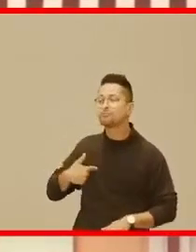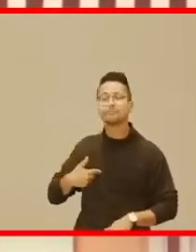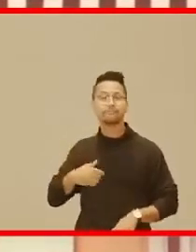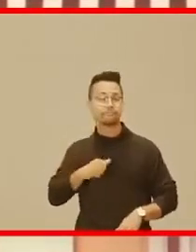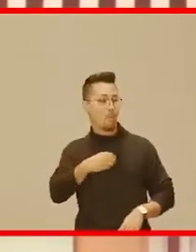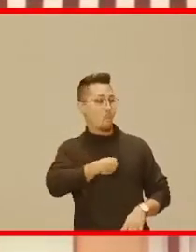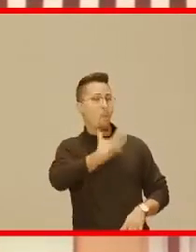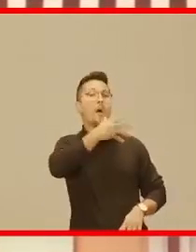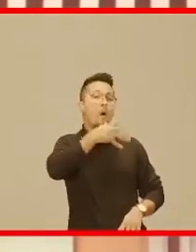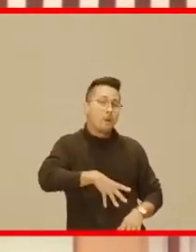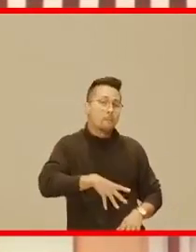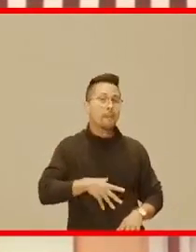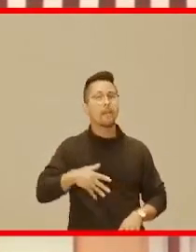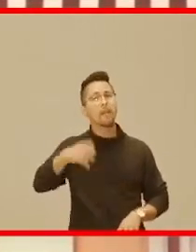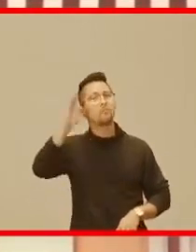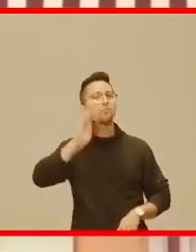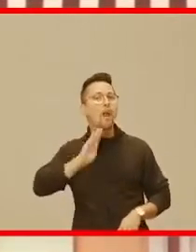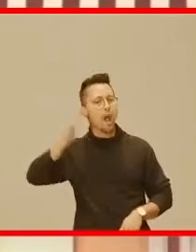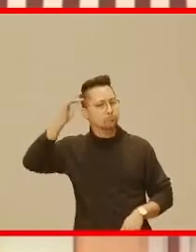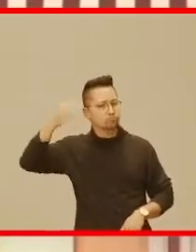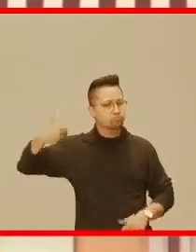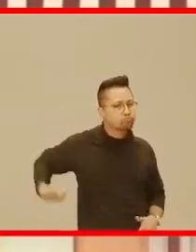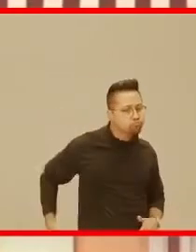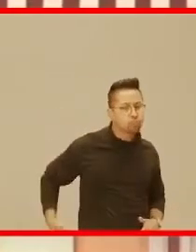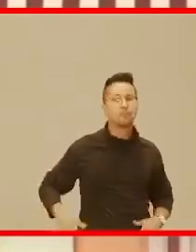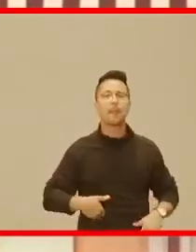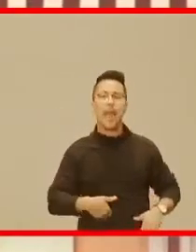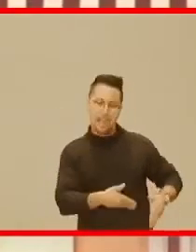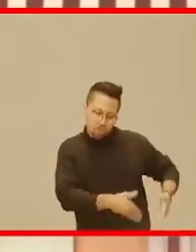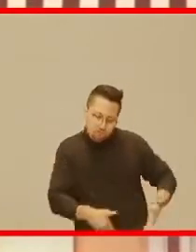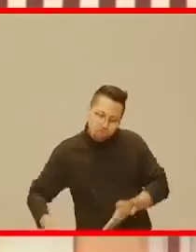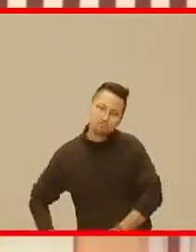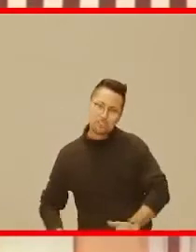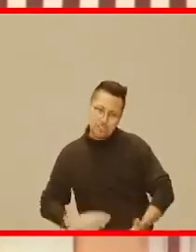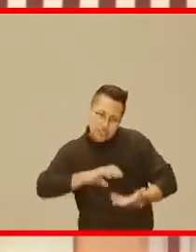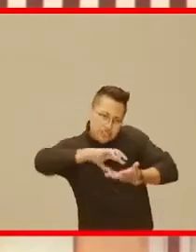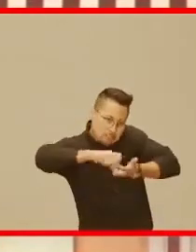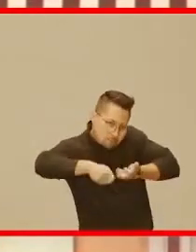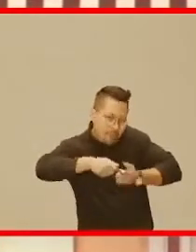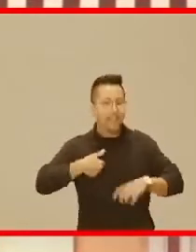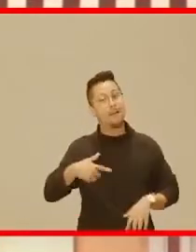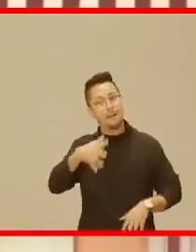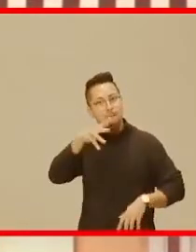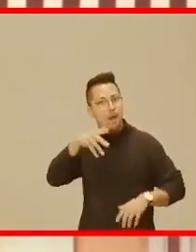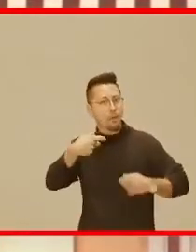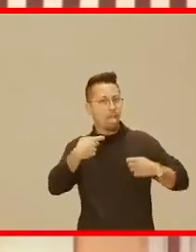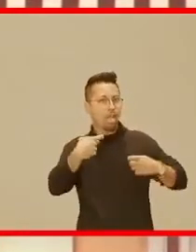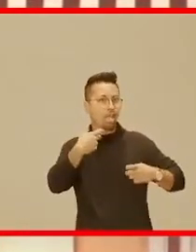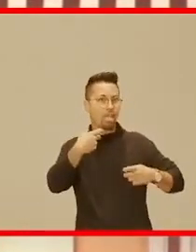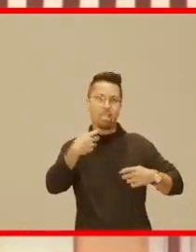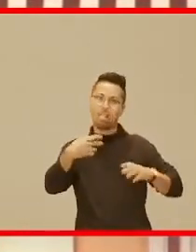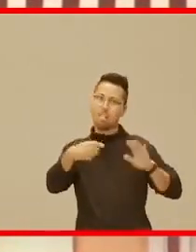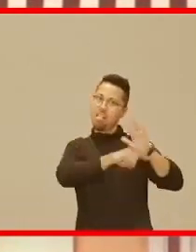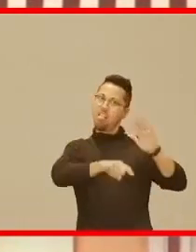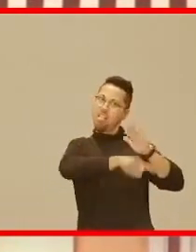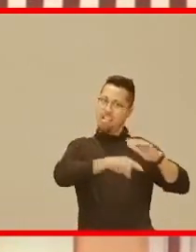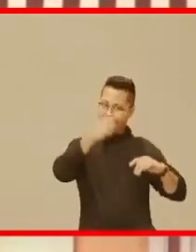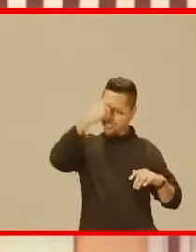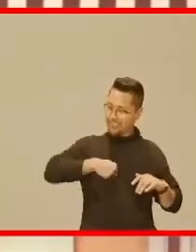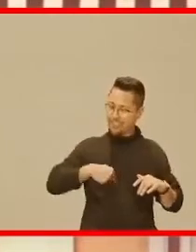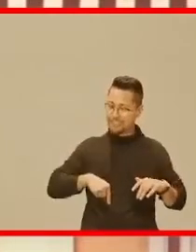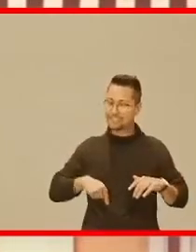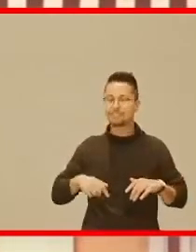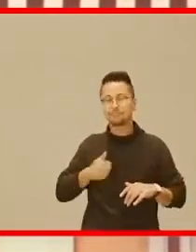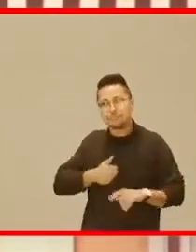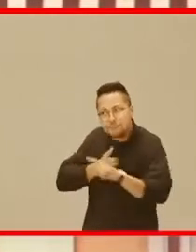woman with long brown hair. I have on ripped jeans, and my mom is going to kill me for this, so sorry, Mom. And I have on a chef's coat